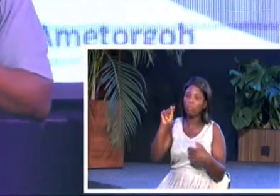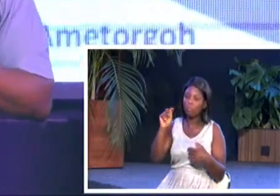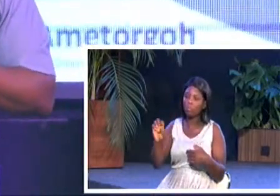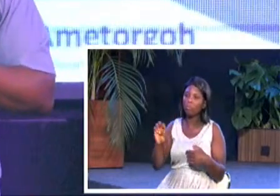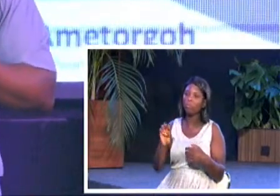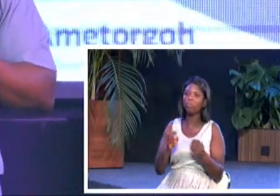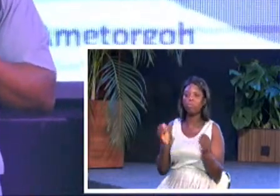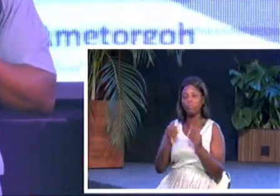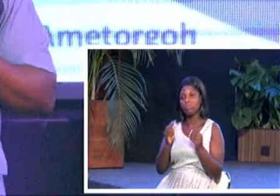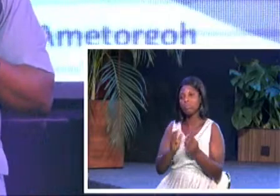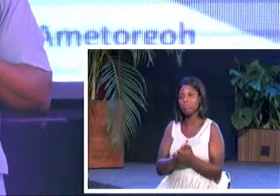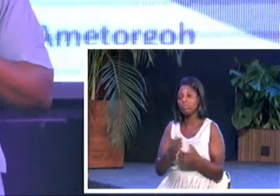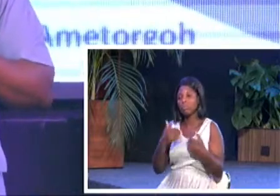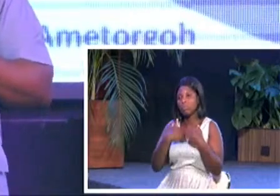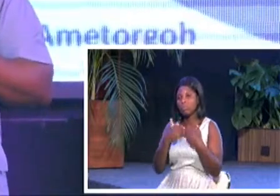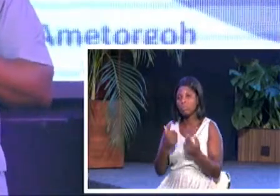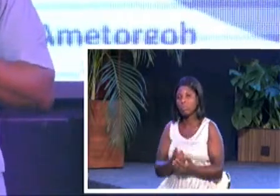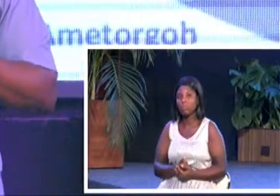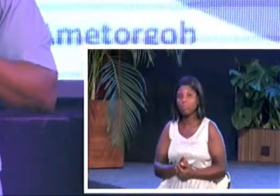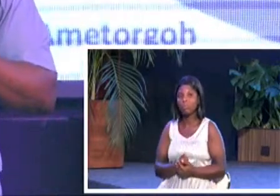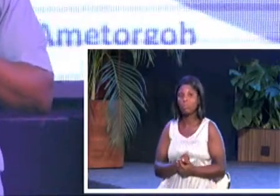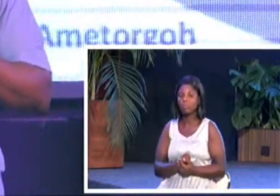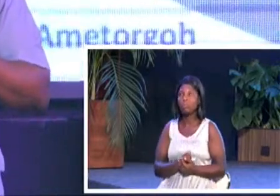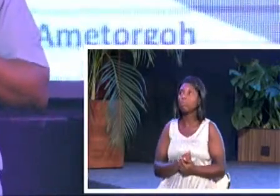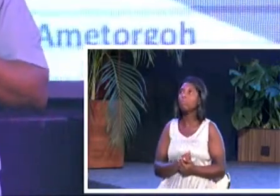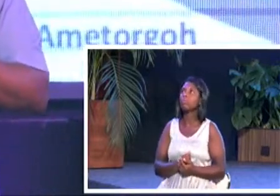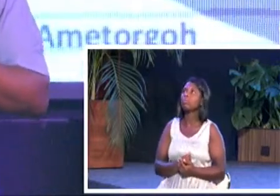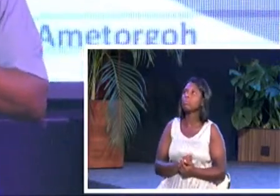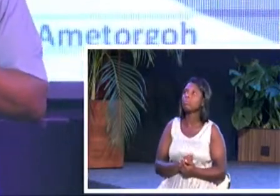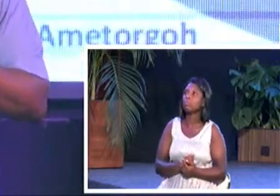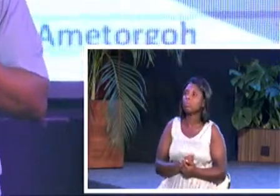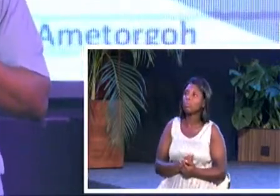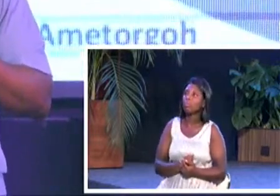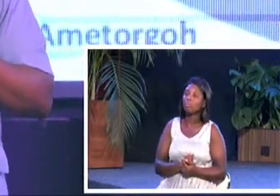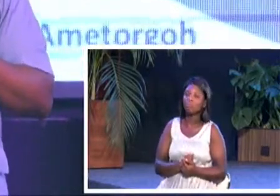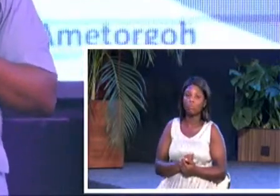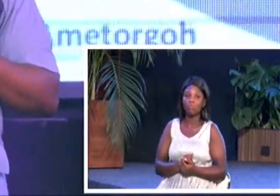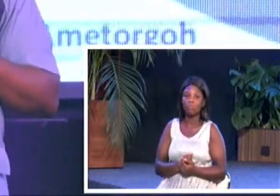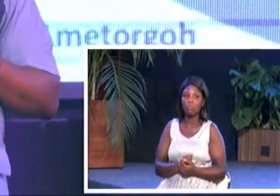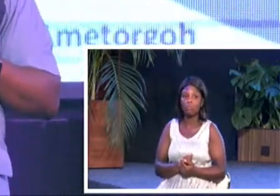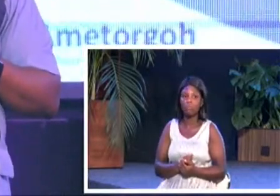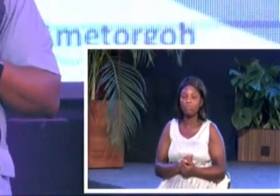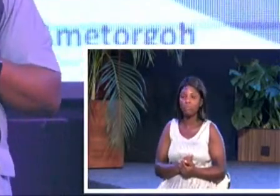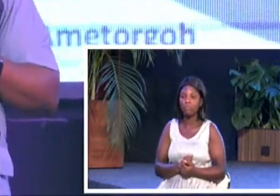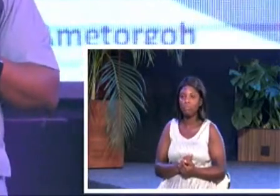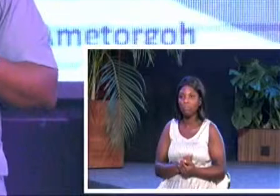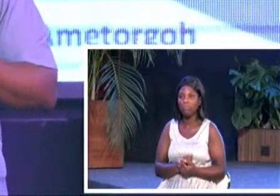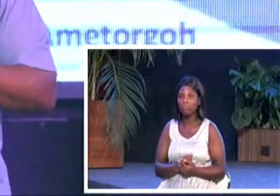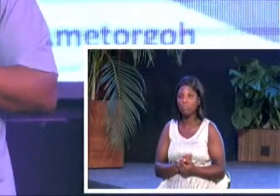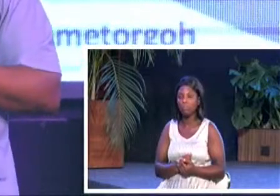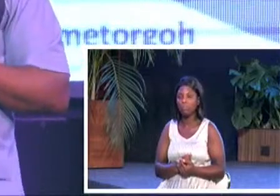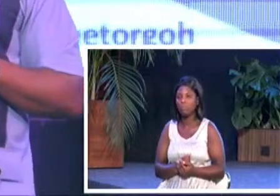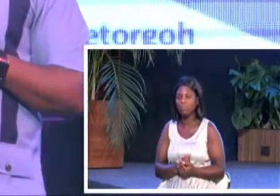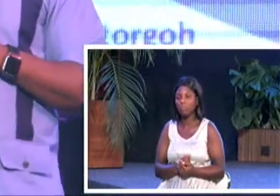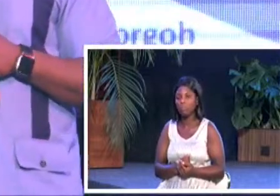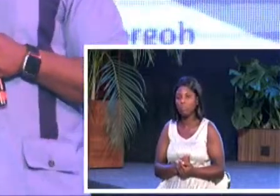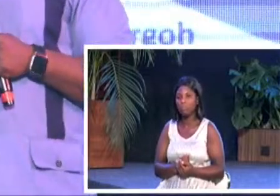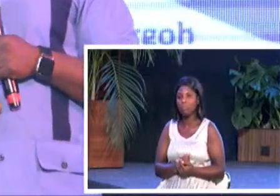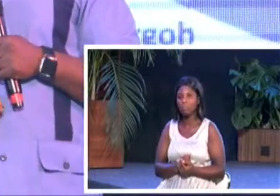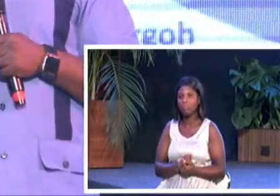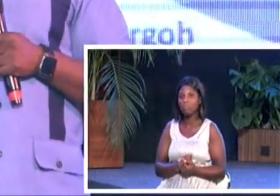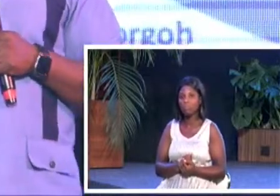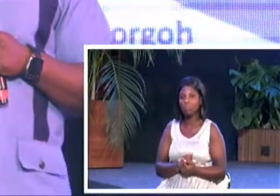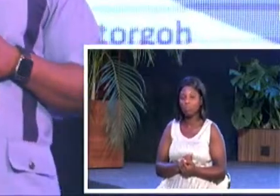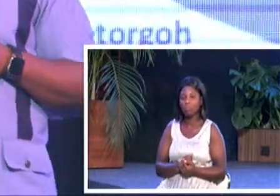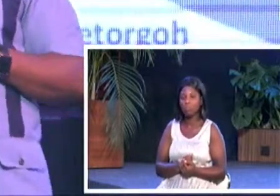have Google, Yahoo, Bing. These are platforms, they are like virtual assistants. So you tell them,